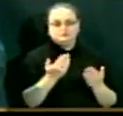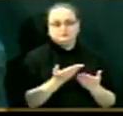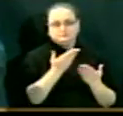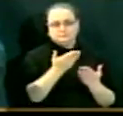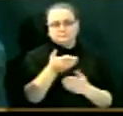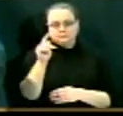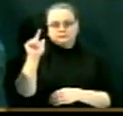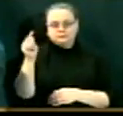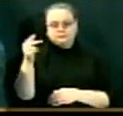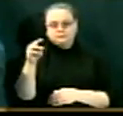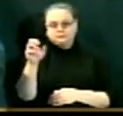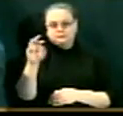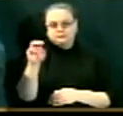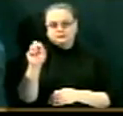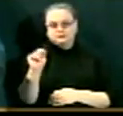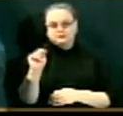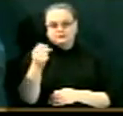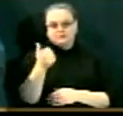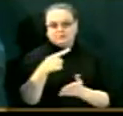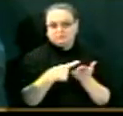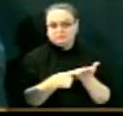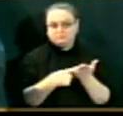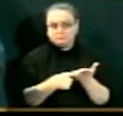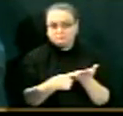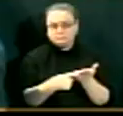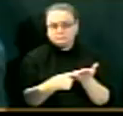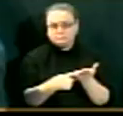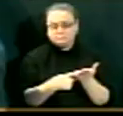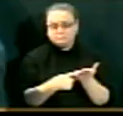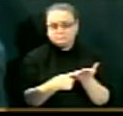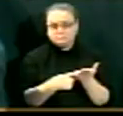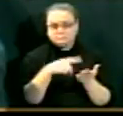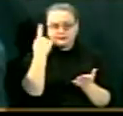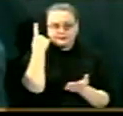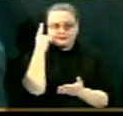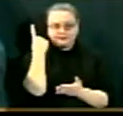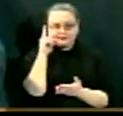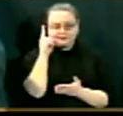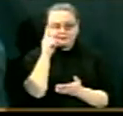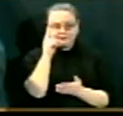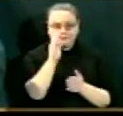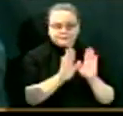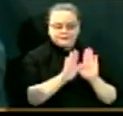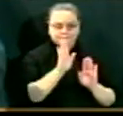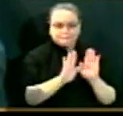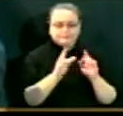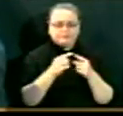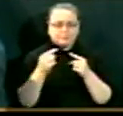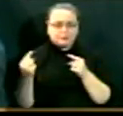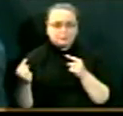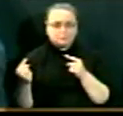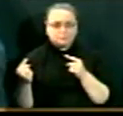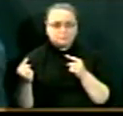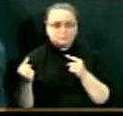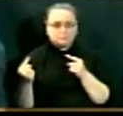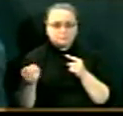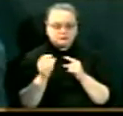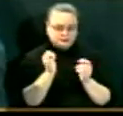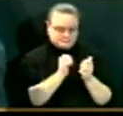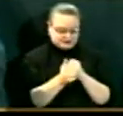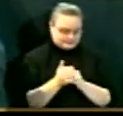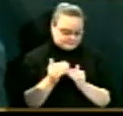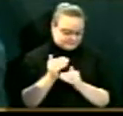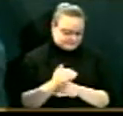seconded by Mr. Norman. Any discussion? All in favor say aye. Aye. All opposed?